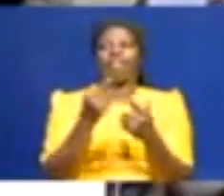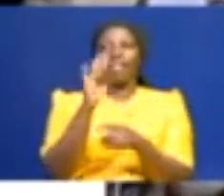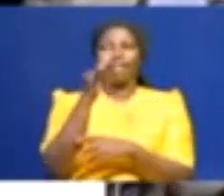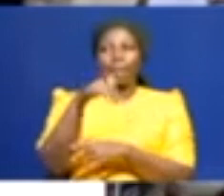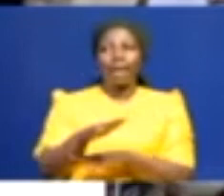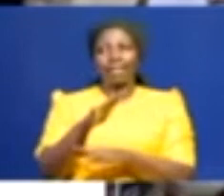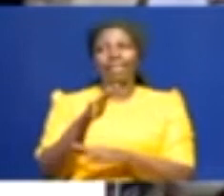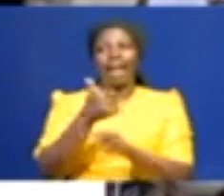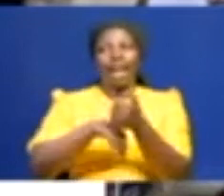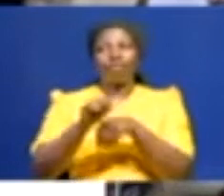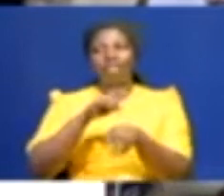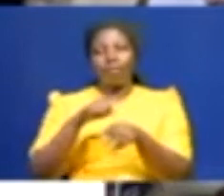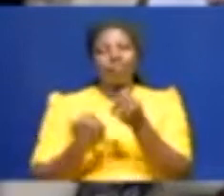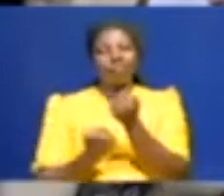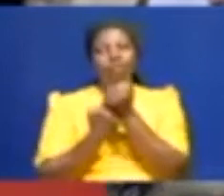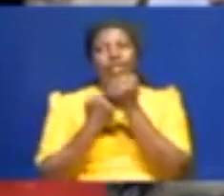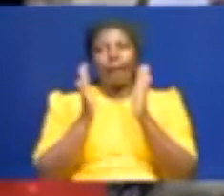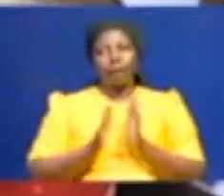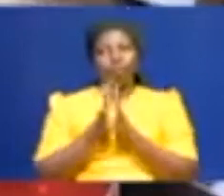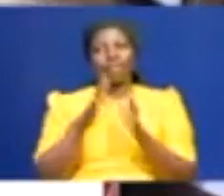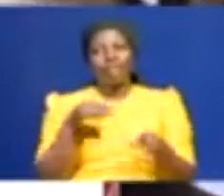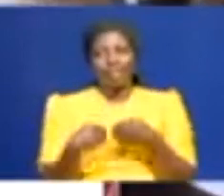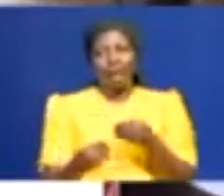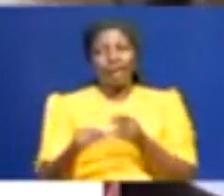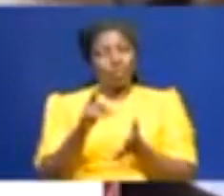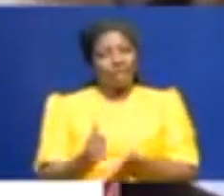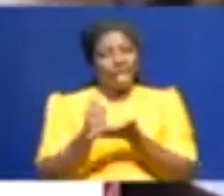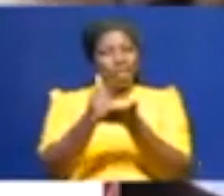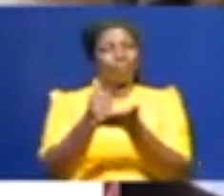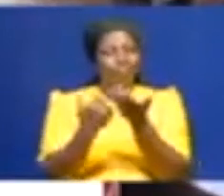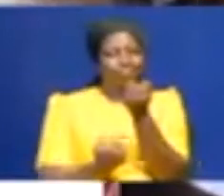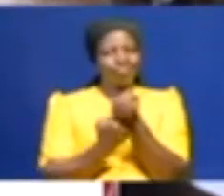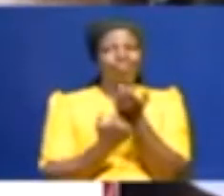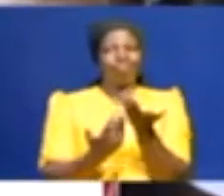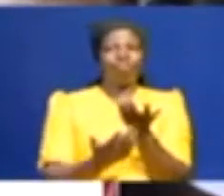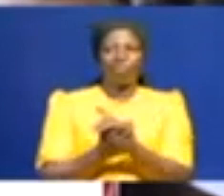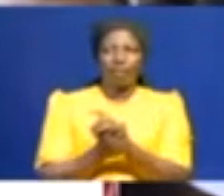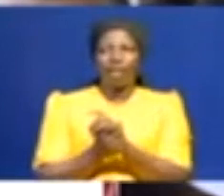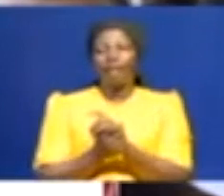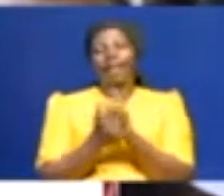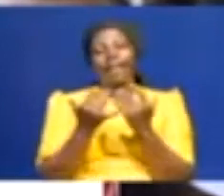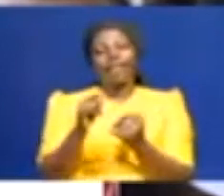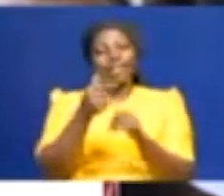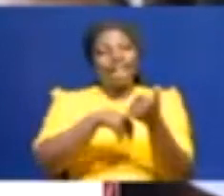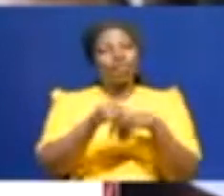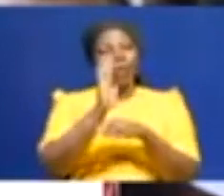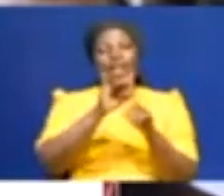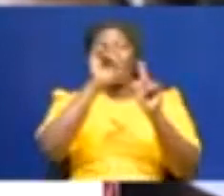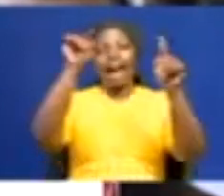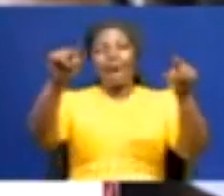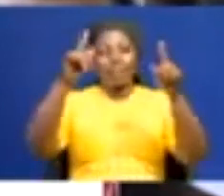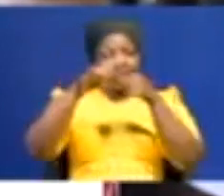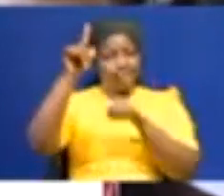enable a disabled person, you enable them. We are going to take this campaign now to the grassroots in a way